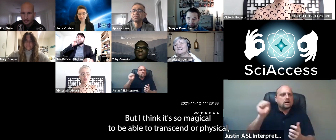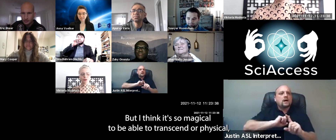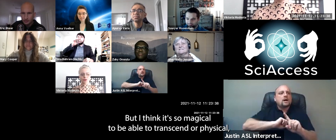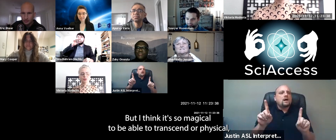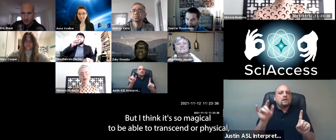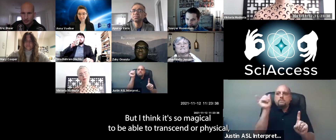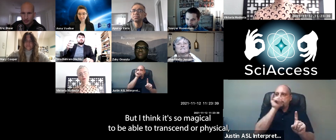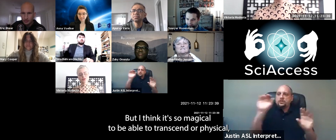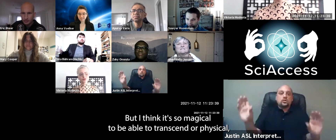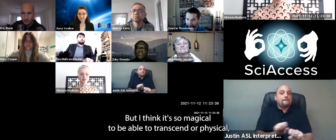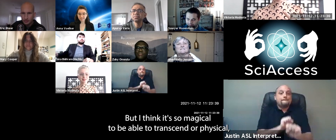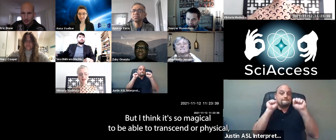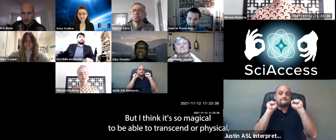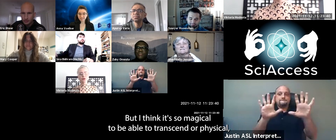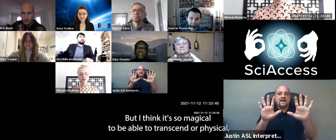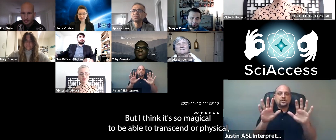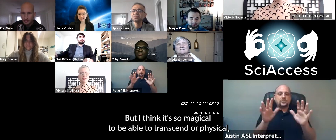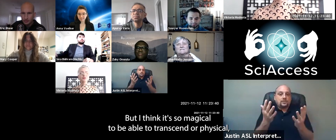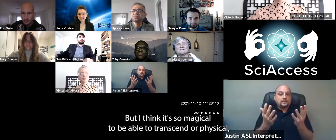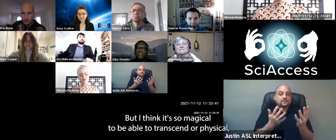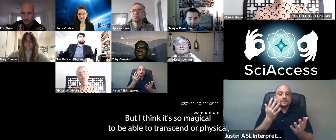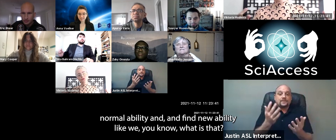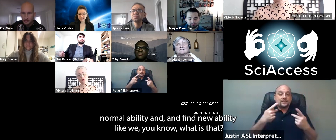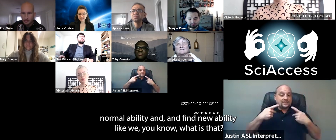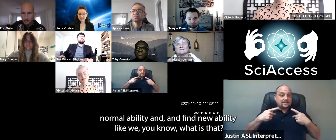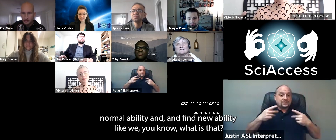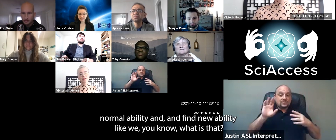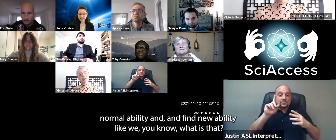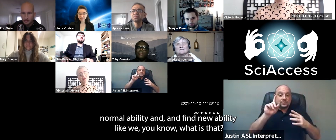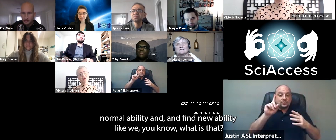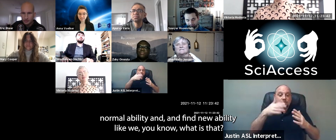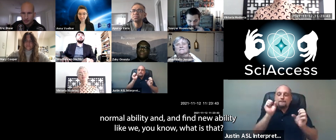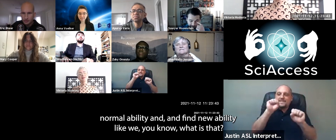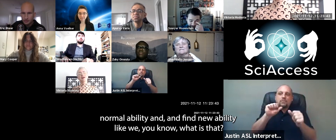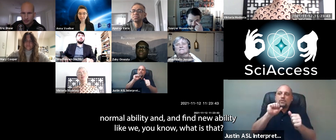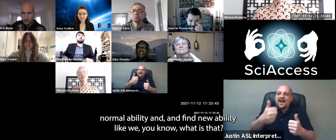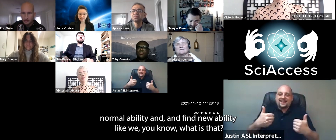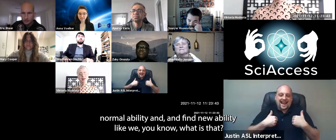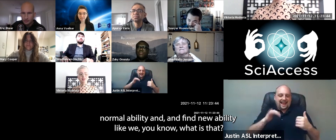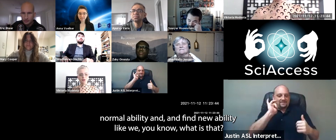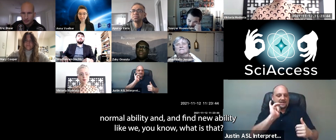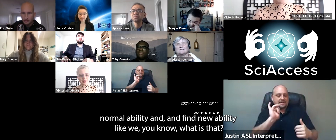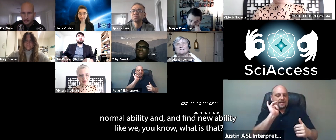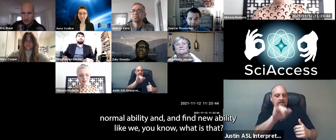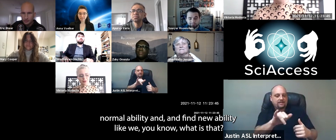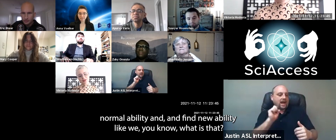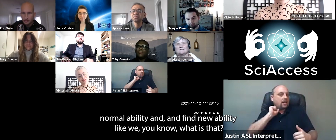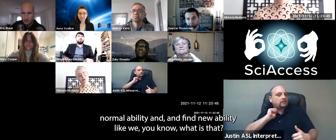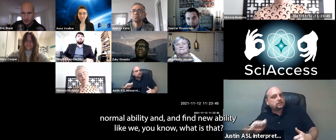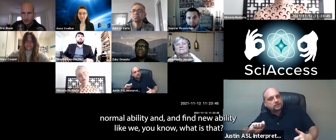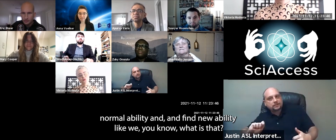so magical to be able to transcend your physical normal ability and find new ability.